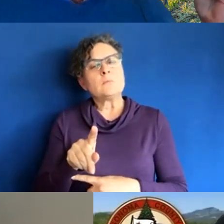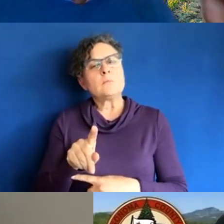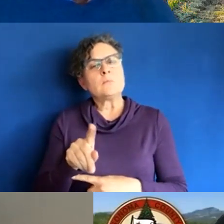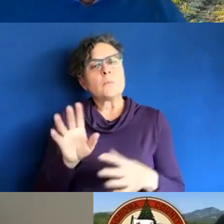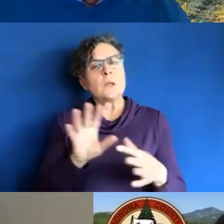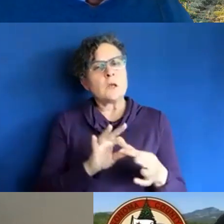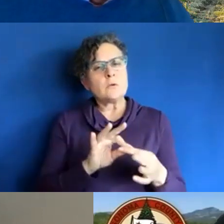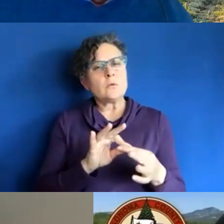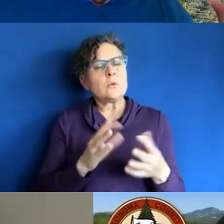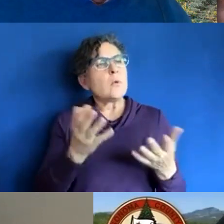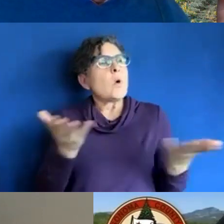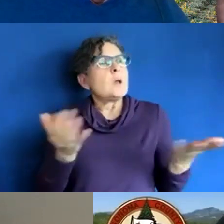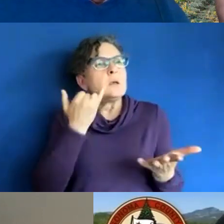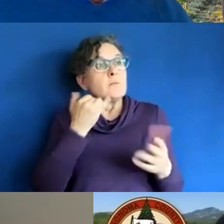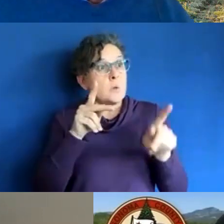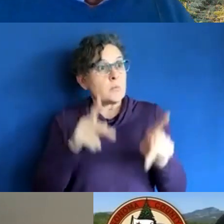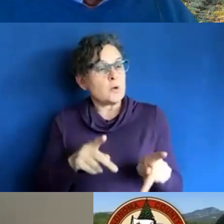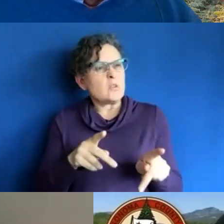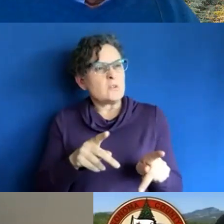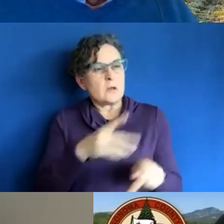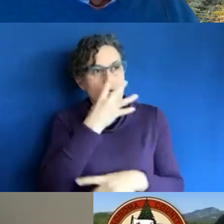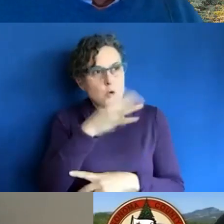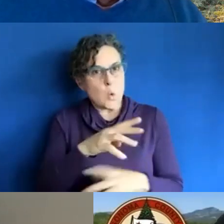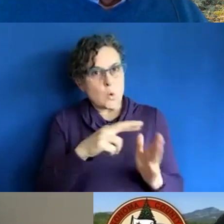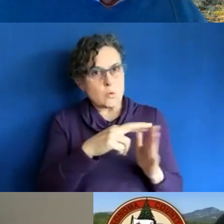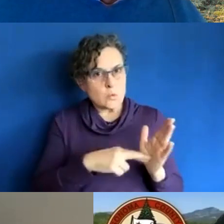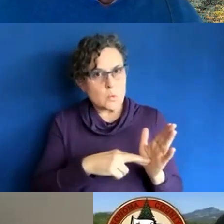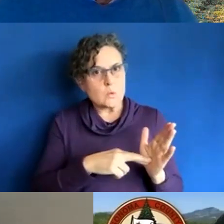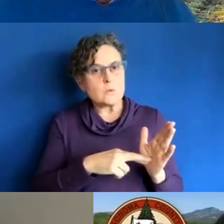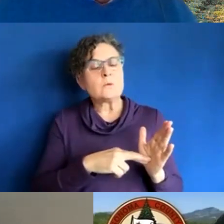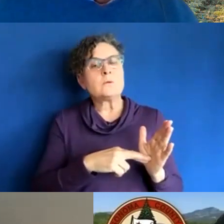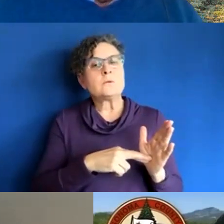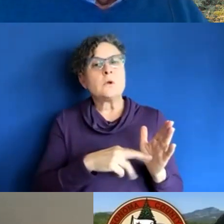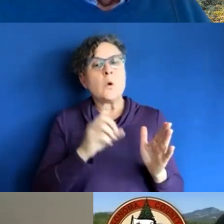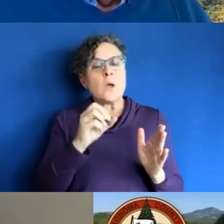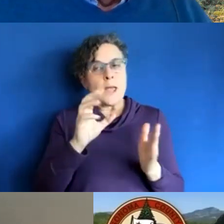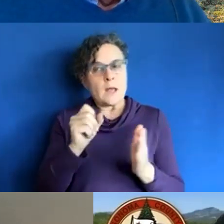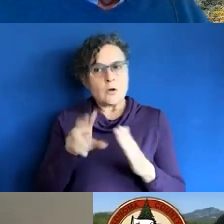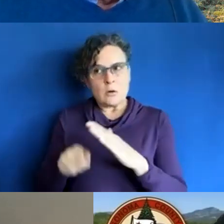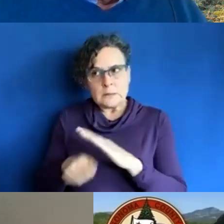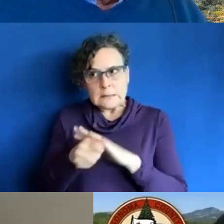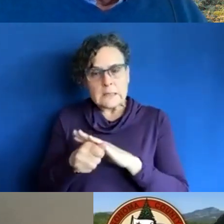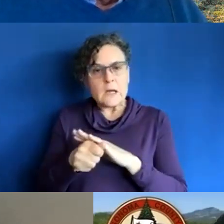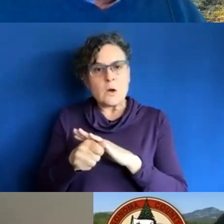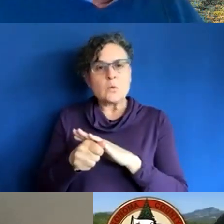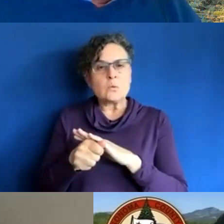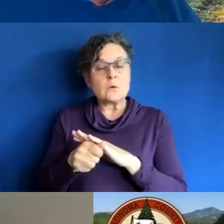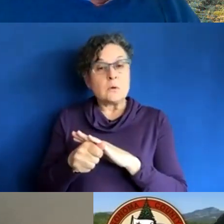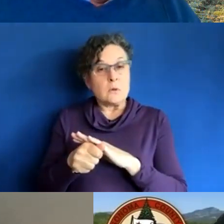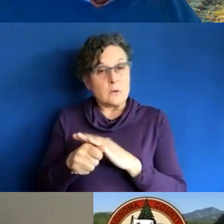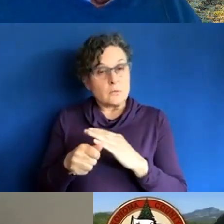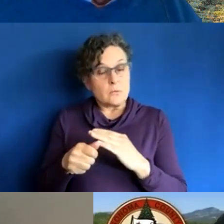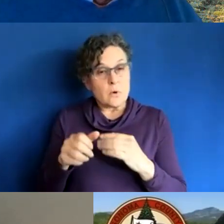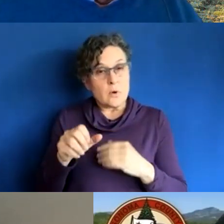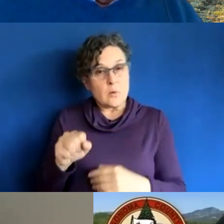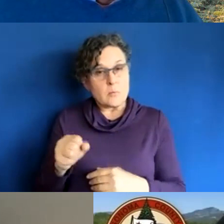who break the rules and are either turned away or expelled from this emergency housing shelter.